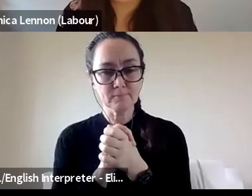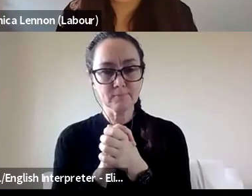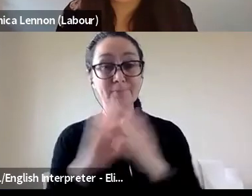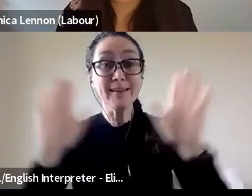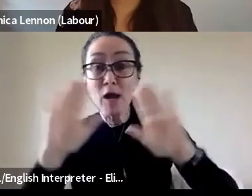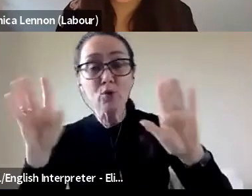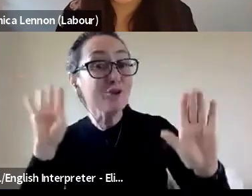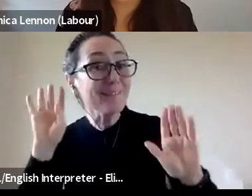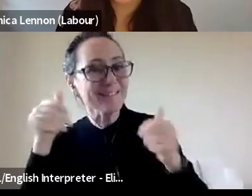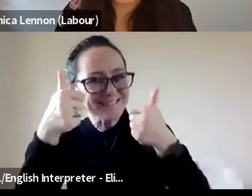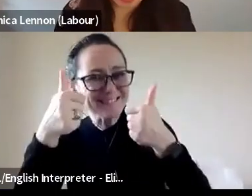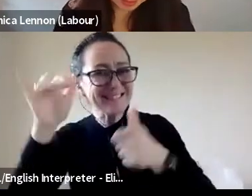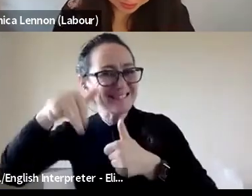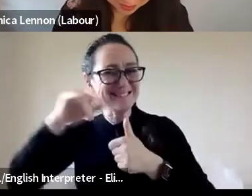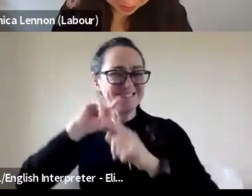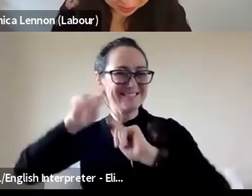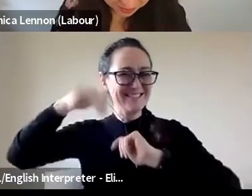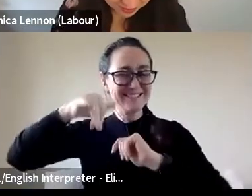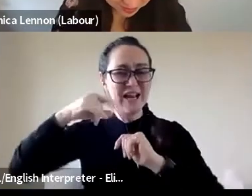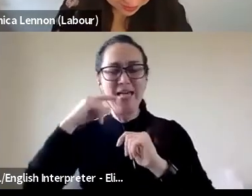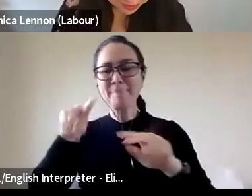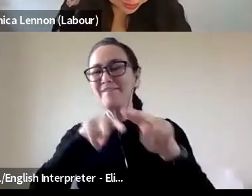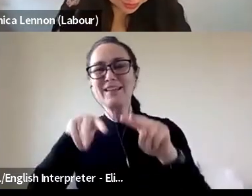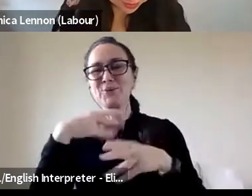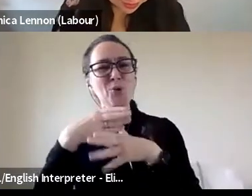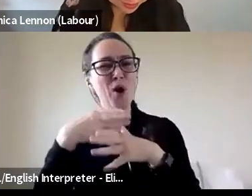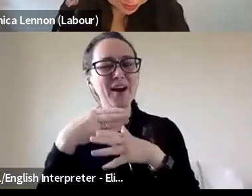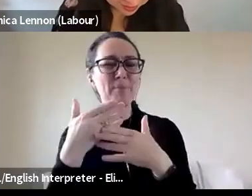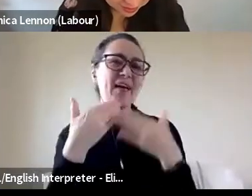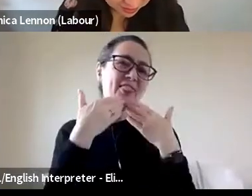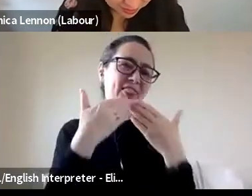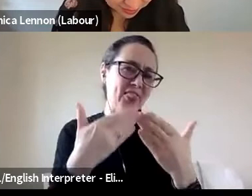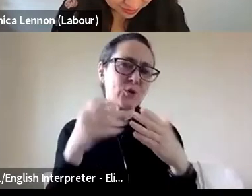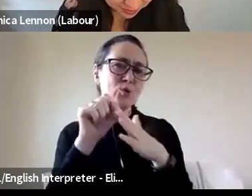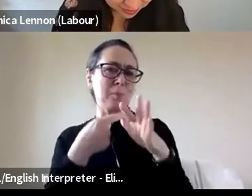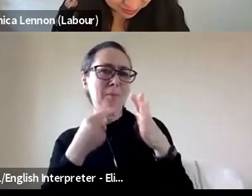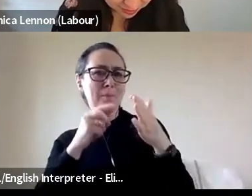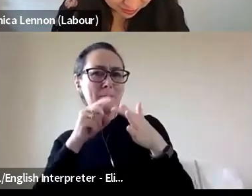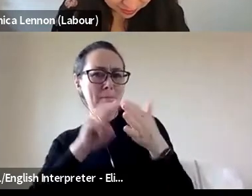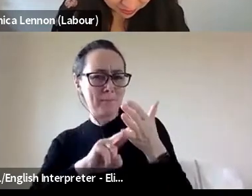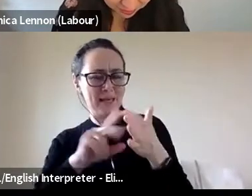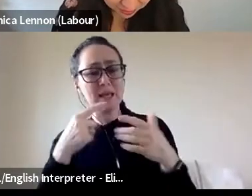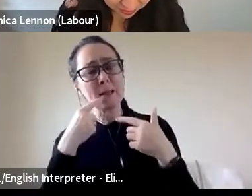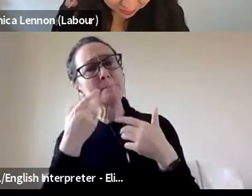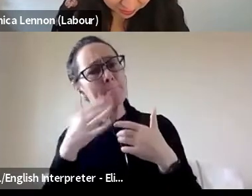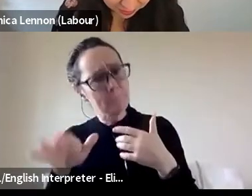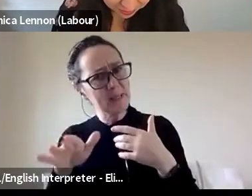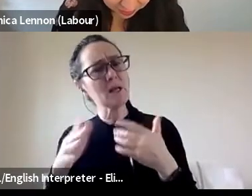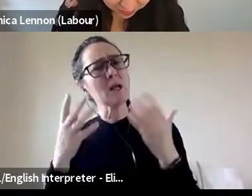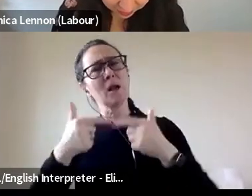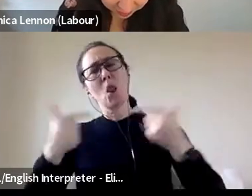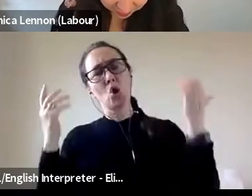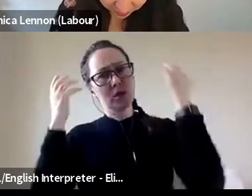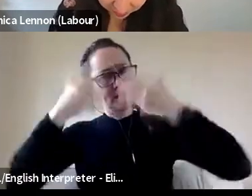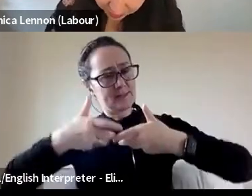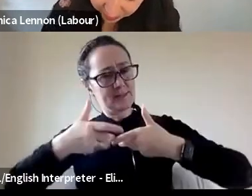Hello, can you hear me? Hi, Maureen, yes. I don't think my video's working. Thanks very much, Penny. There has been a lot of concerns about